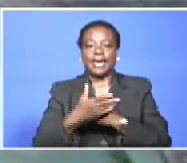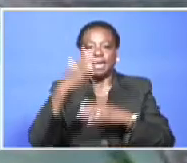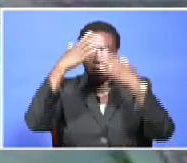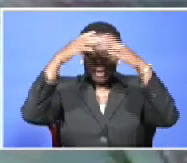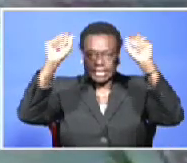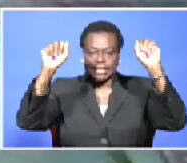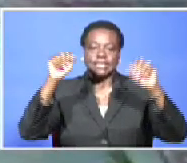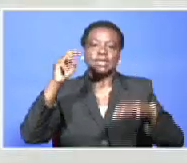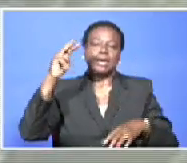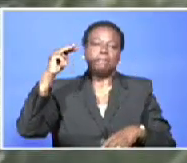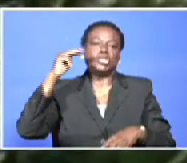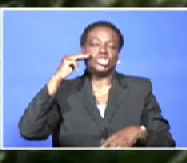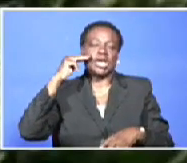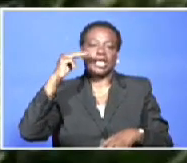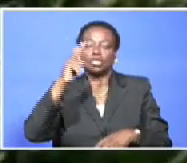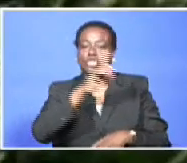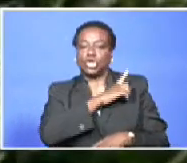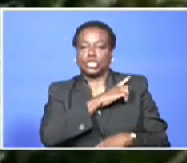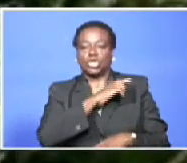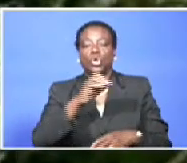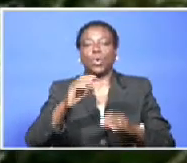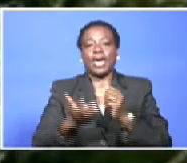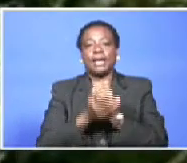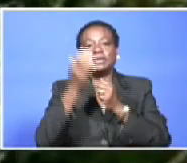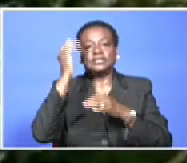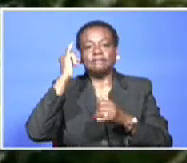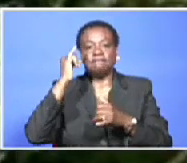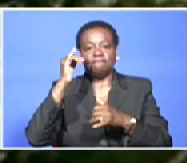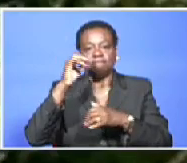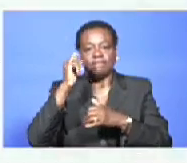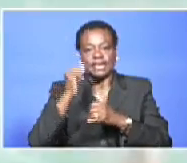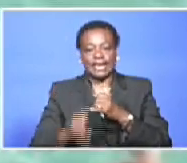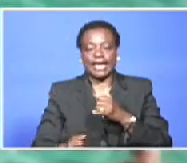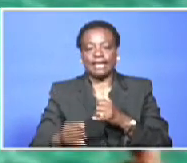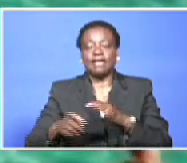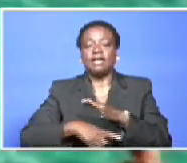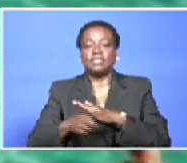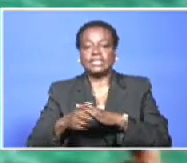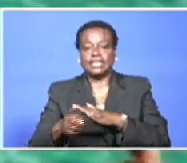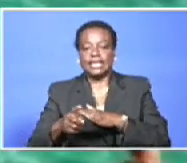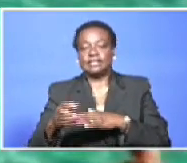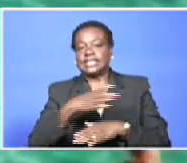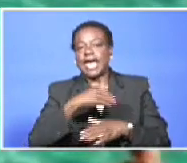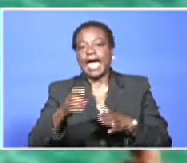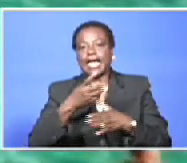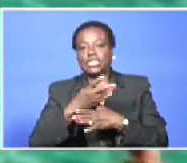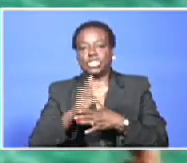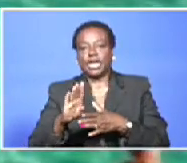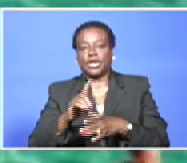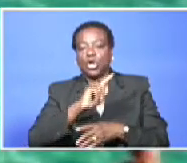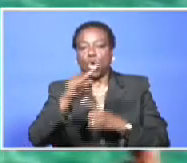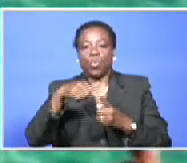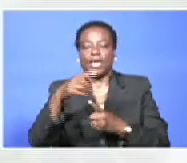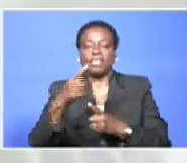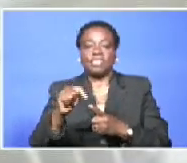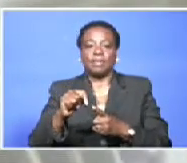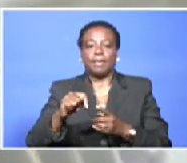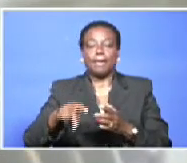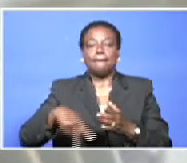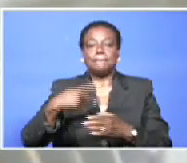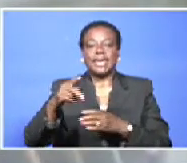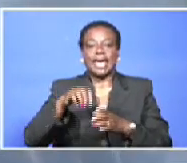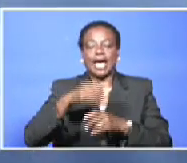Michelle Dorsett, who helped finalize deals for the line staff and shared when those payouts were concluded.